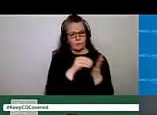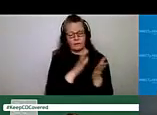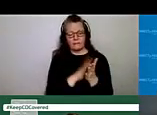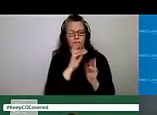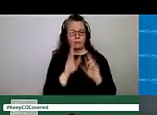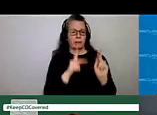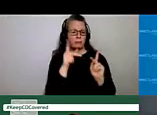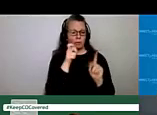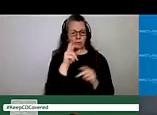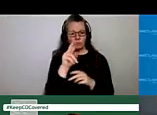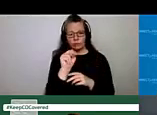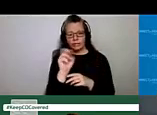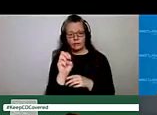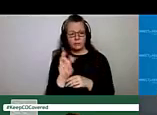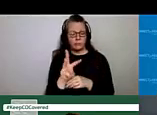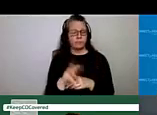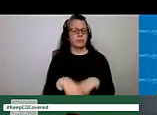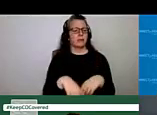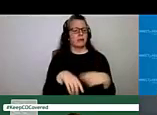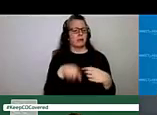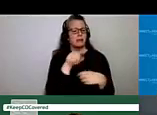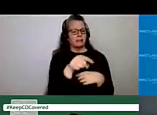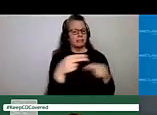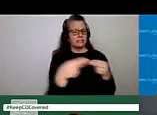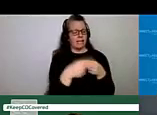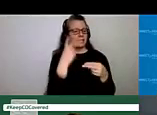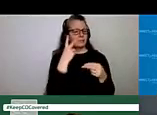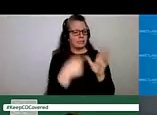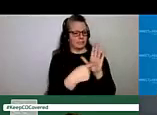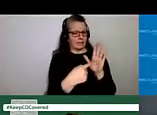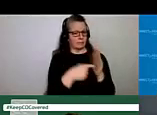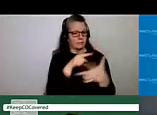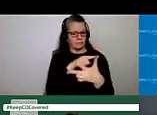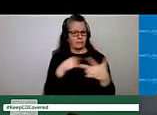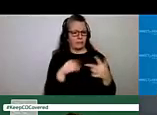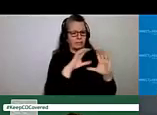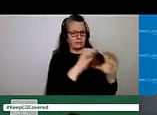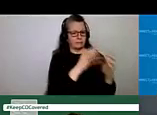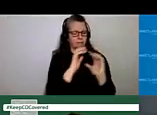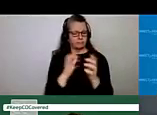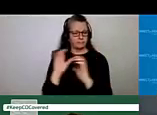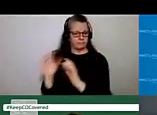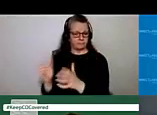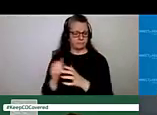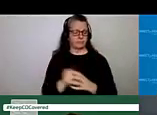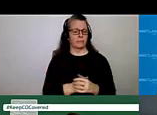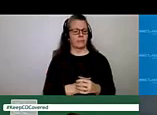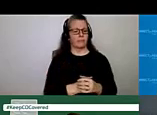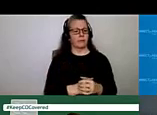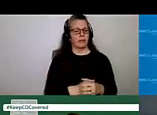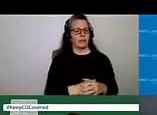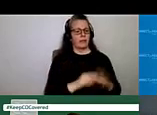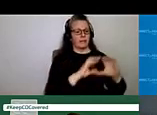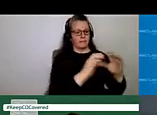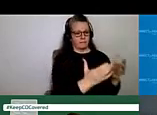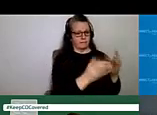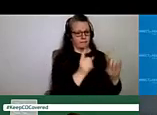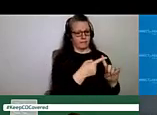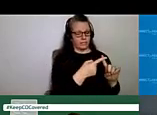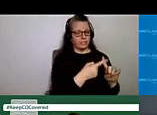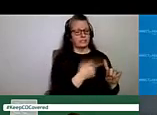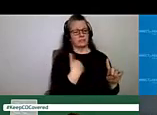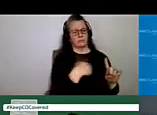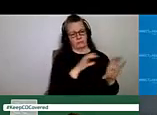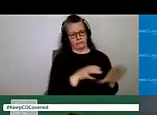renewing. On this slide, you see some examples of 3 kind of phases of our campaign. The first piece here, and we've done some videos